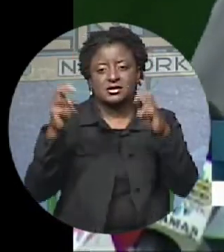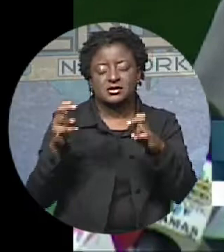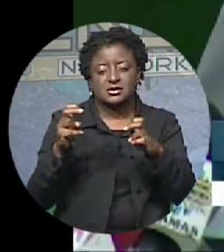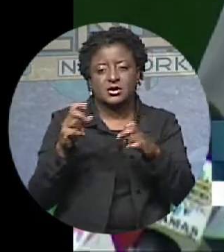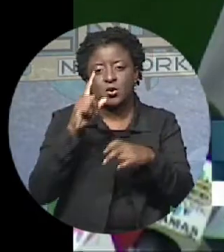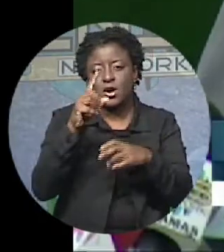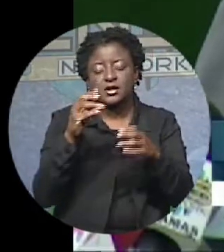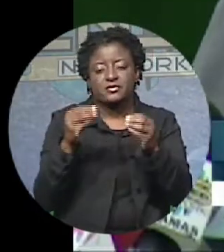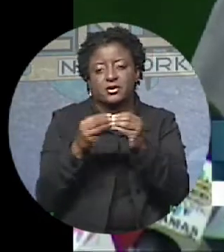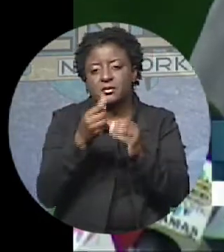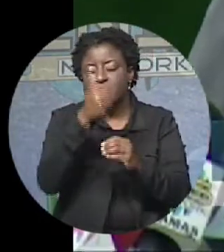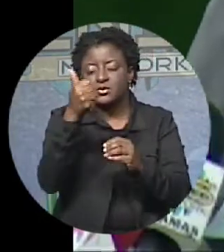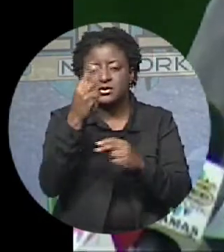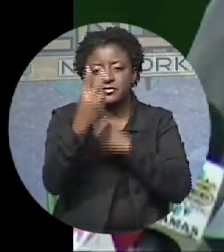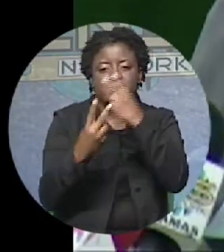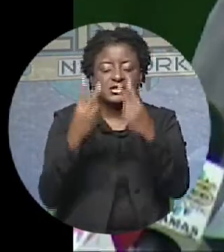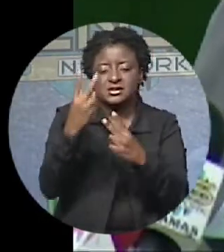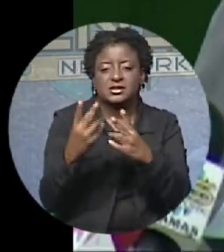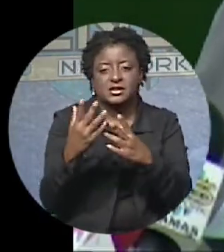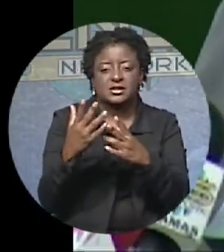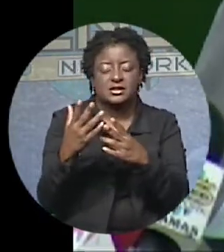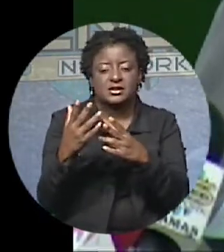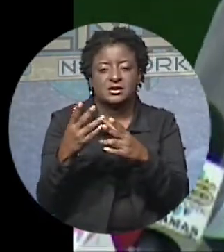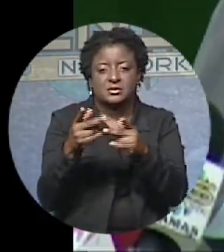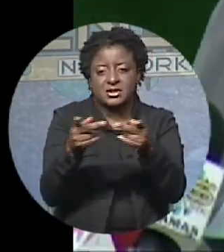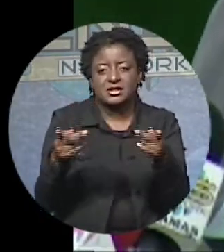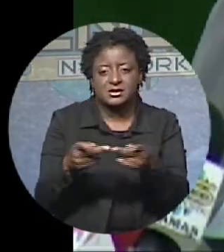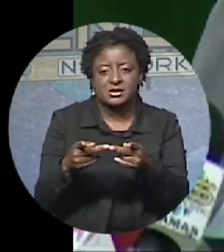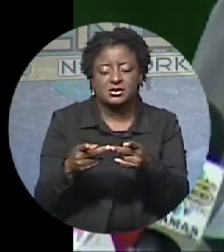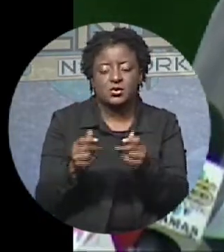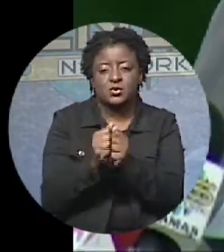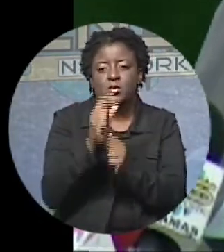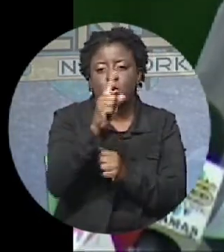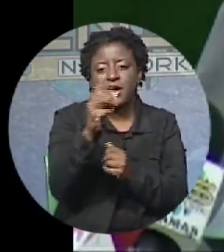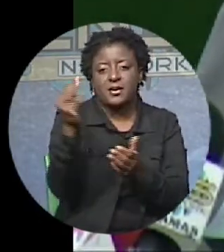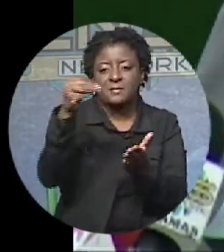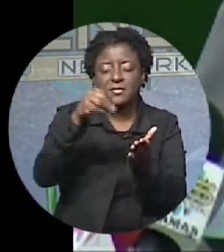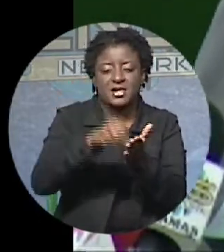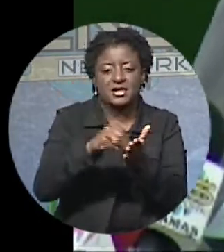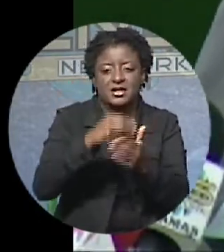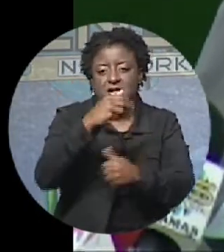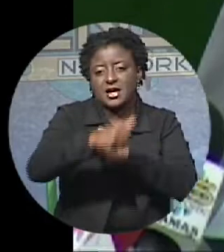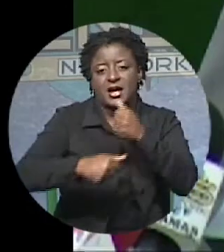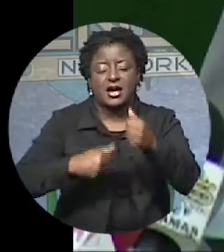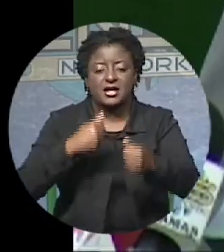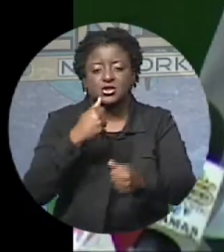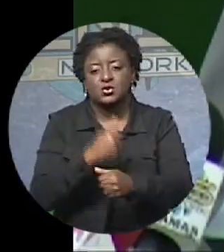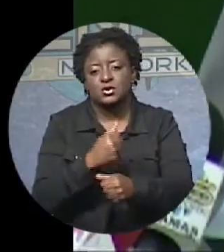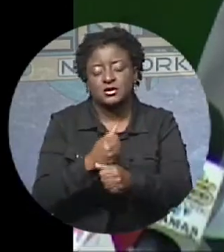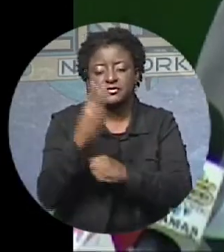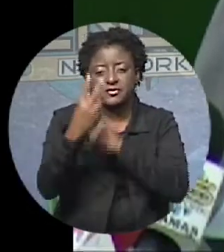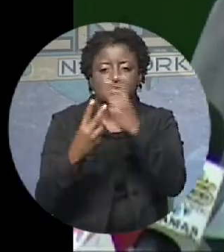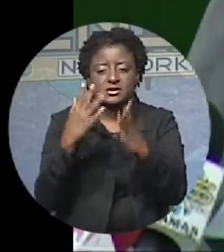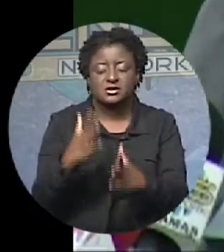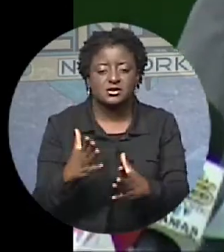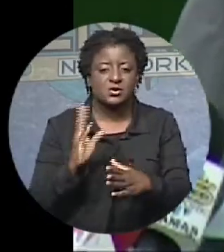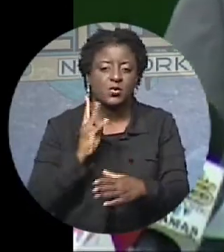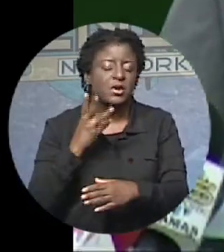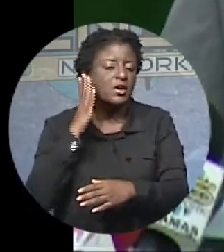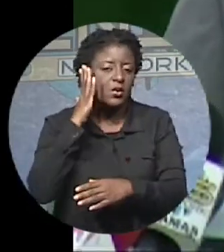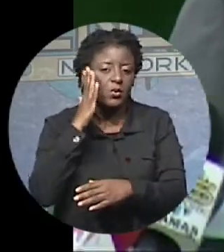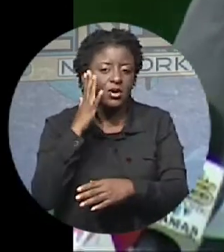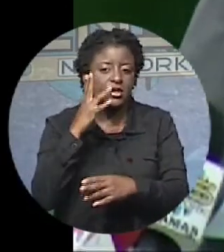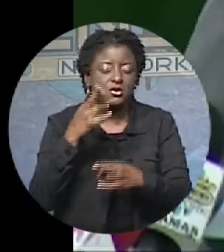heritage sites in our country, with recording approximately 1 million annual visitors. We will restore the area inclusive of the